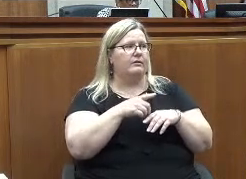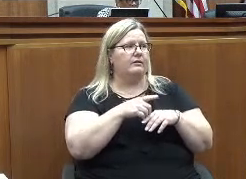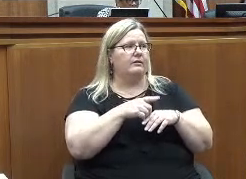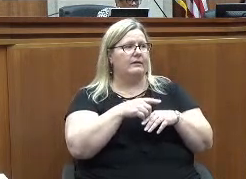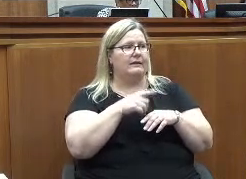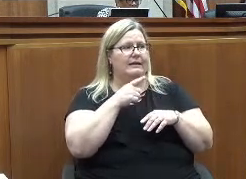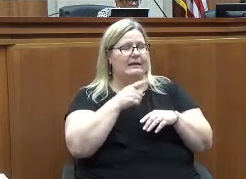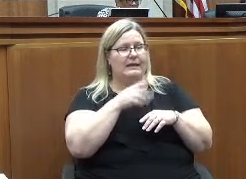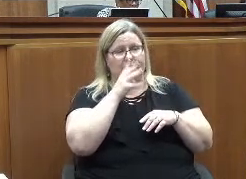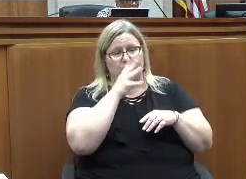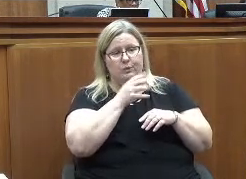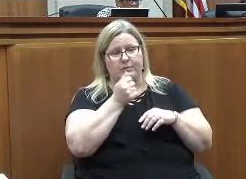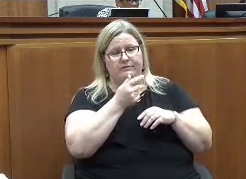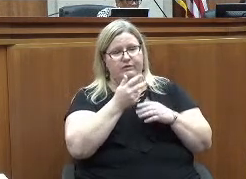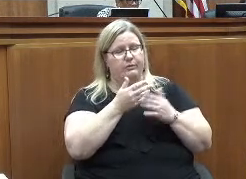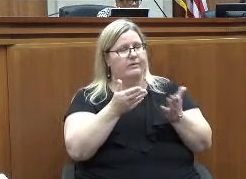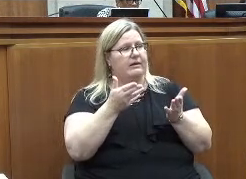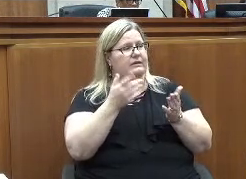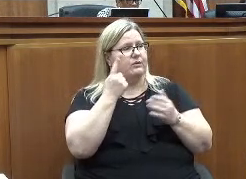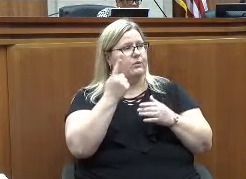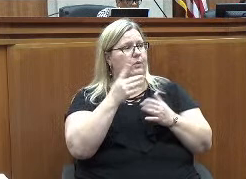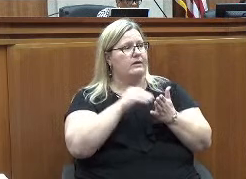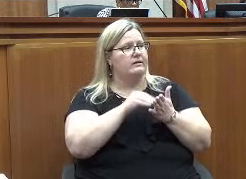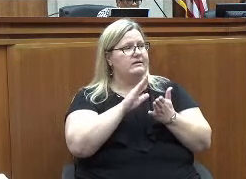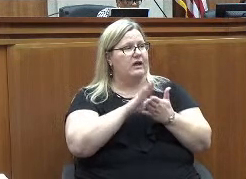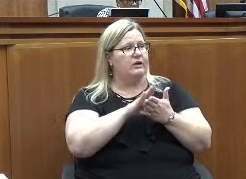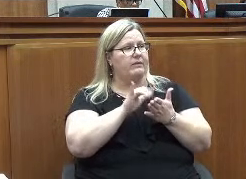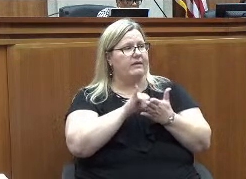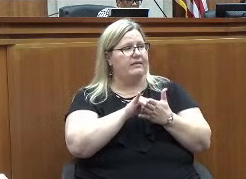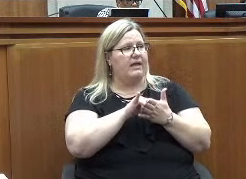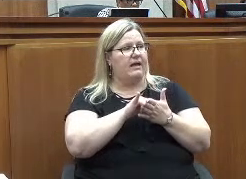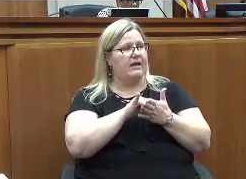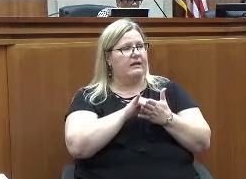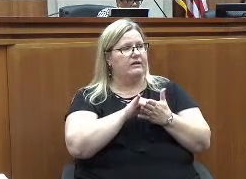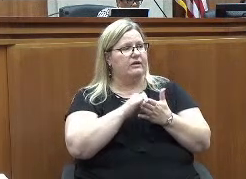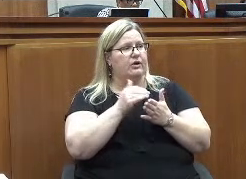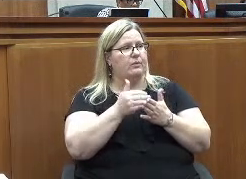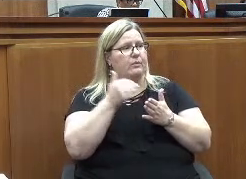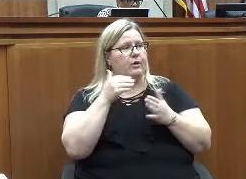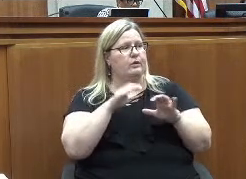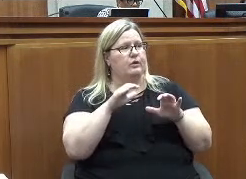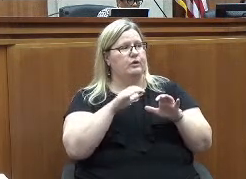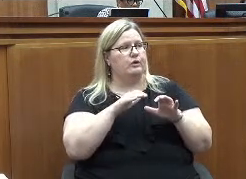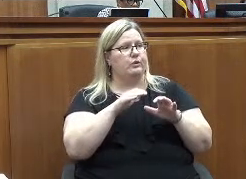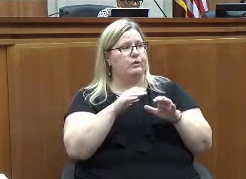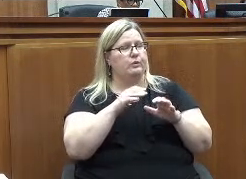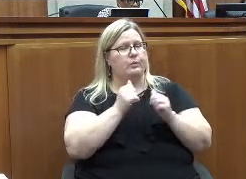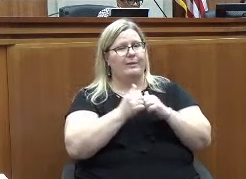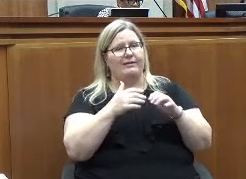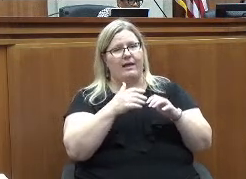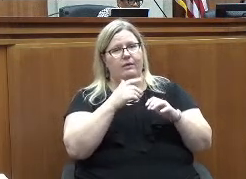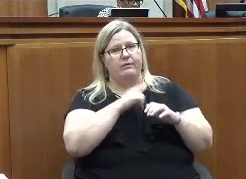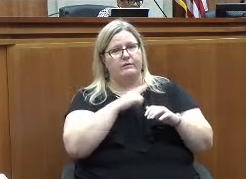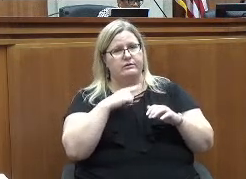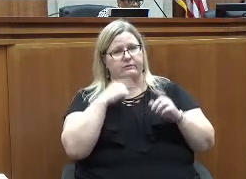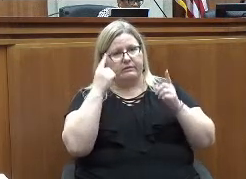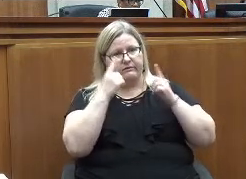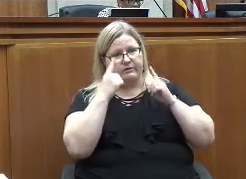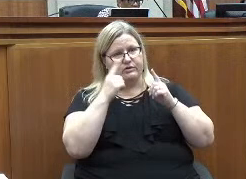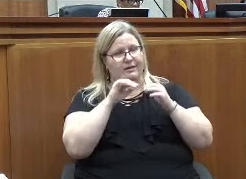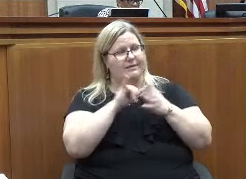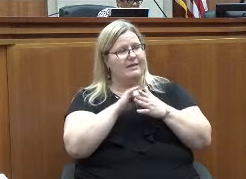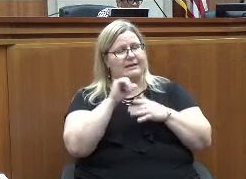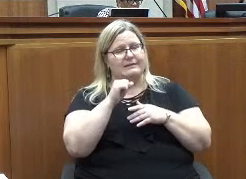things. One is the document immediately prior to the matters for legislative consideration is the Appendix